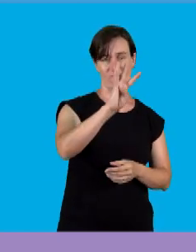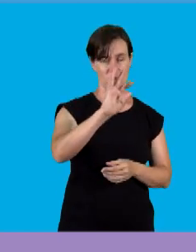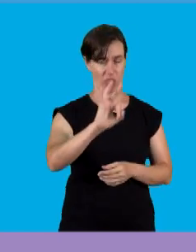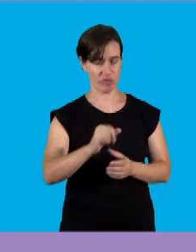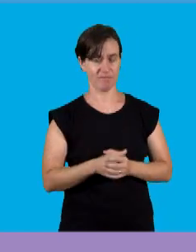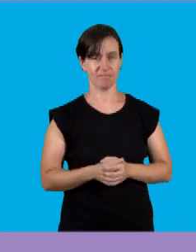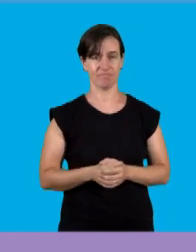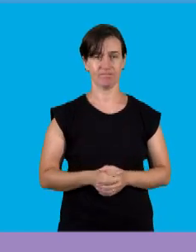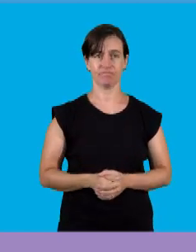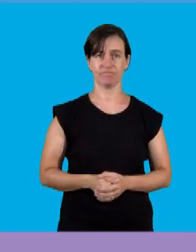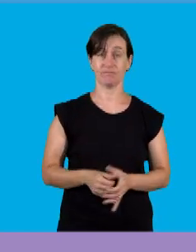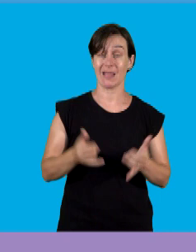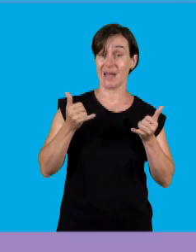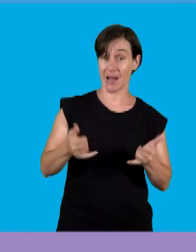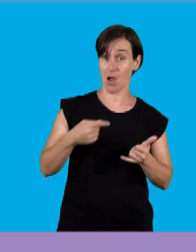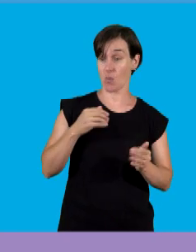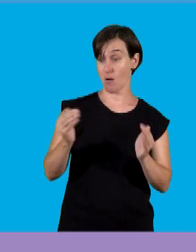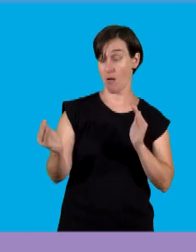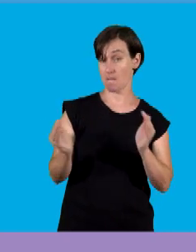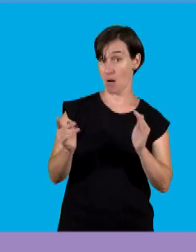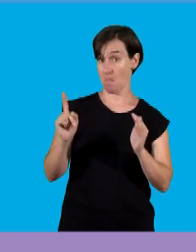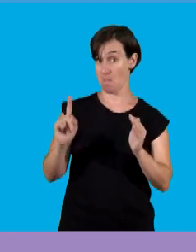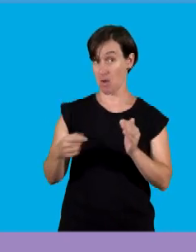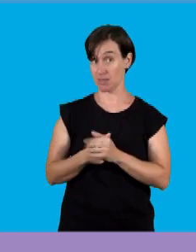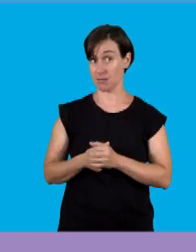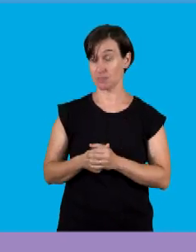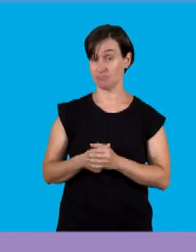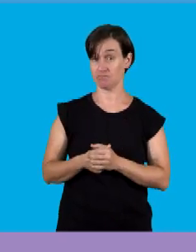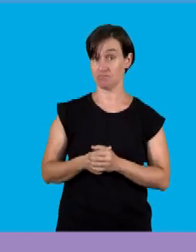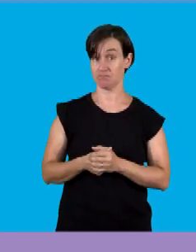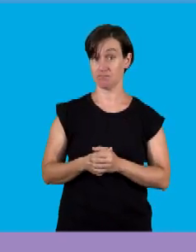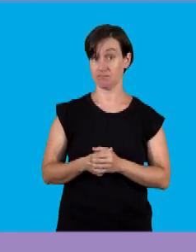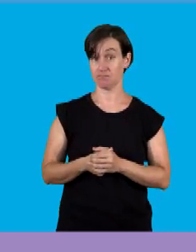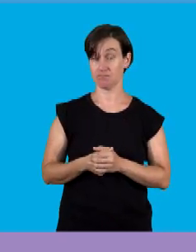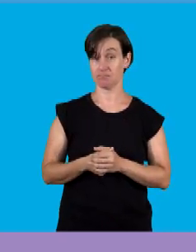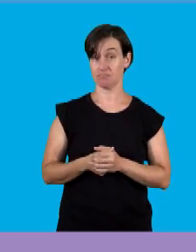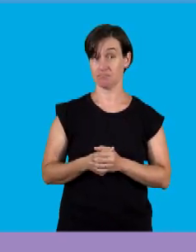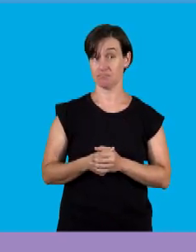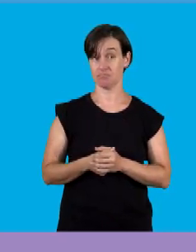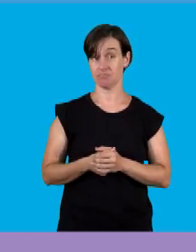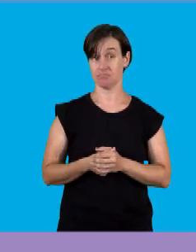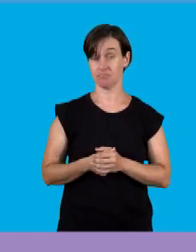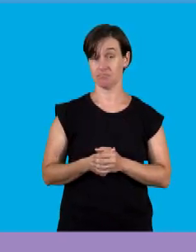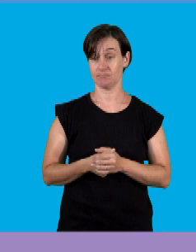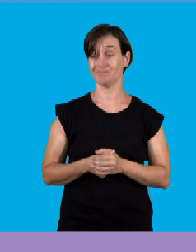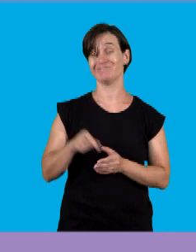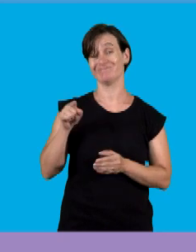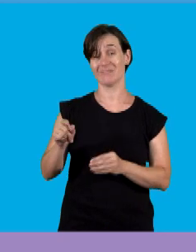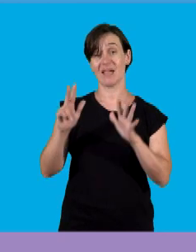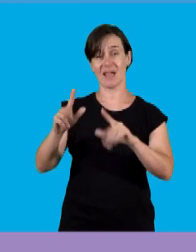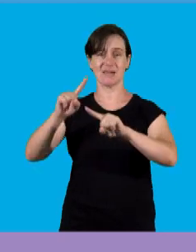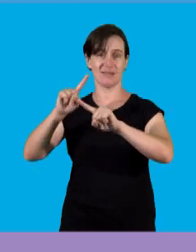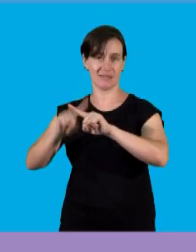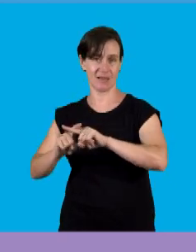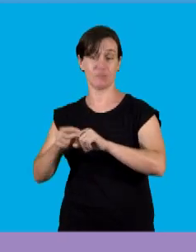343. And we need to now compare that with, we are going to compare it